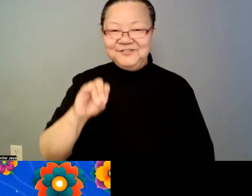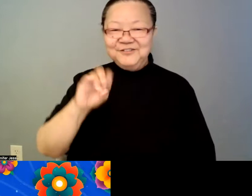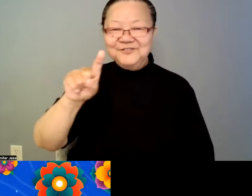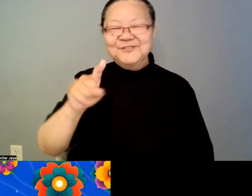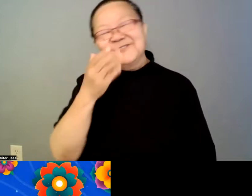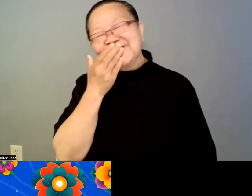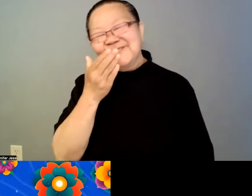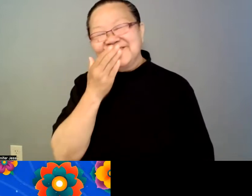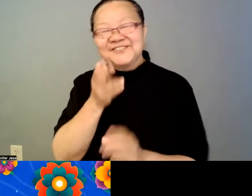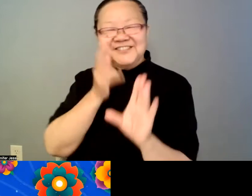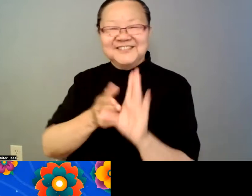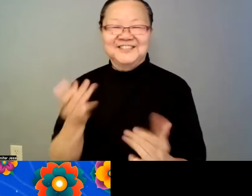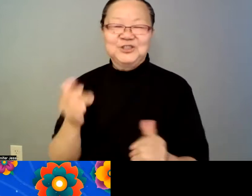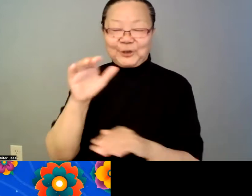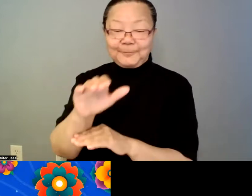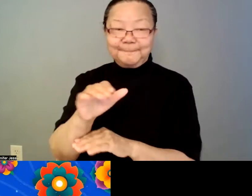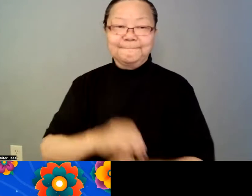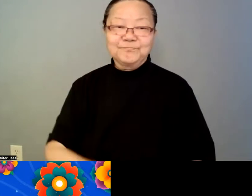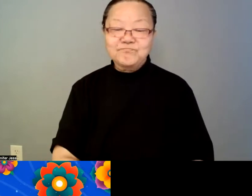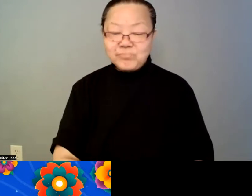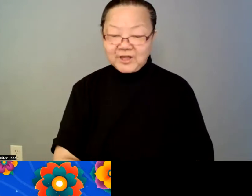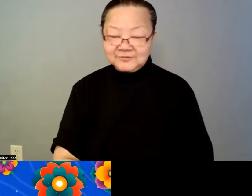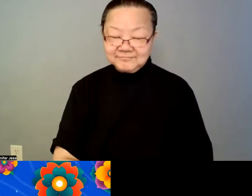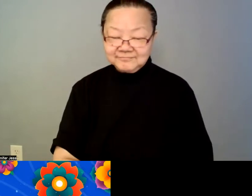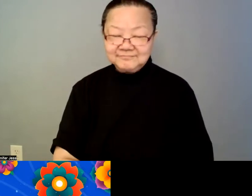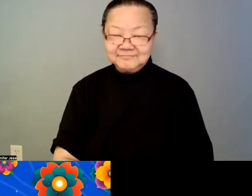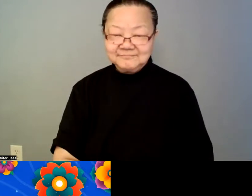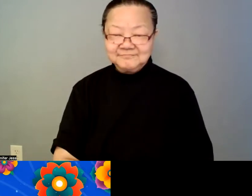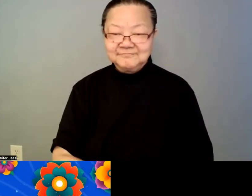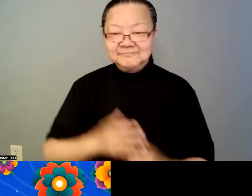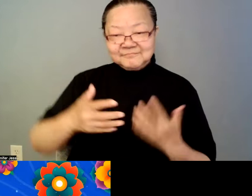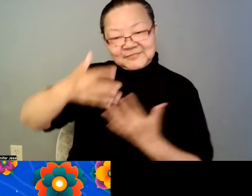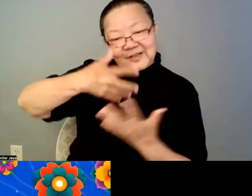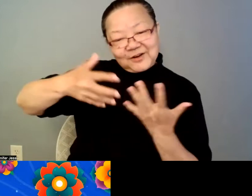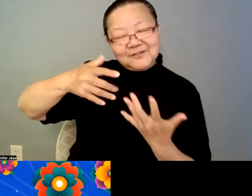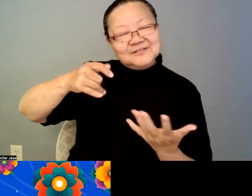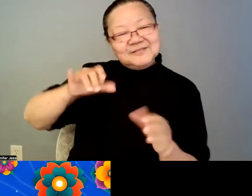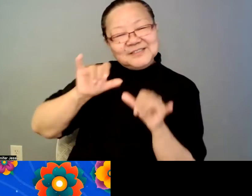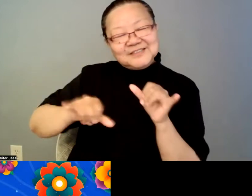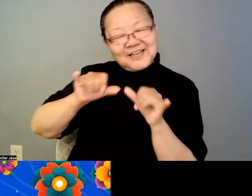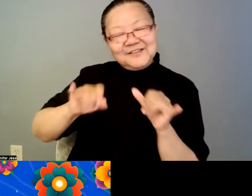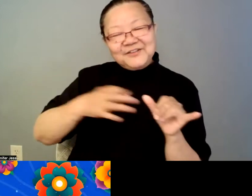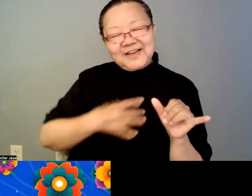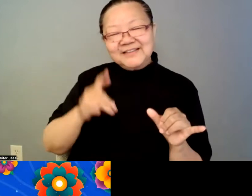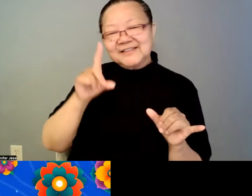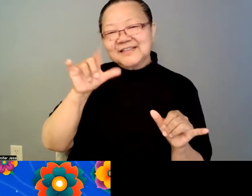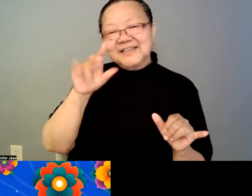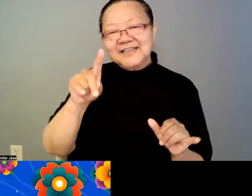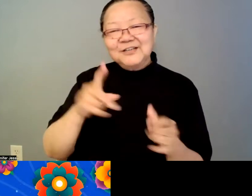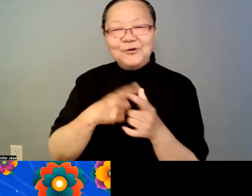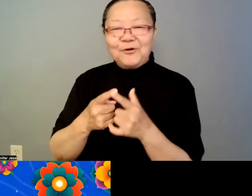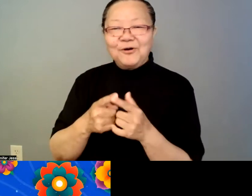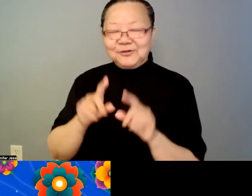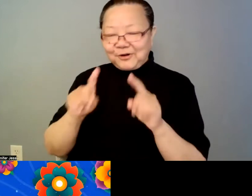us this evening. Hang around if you'd like to get those links, or you can also visit our website at